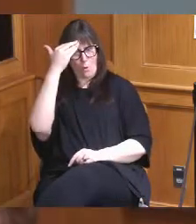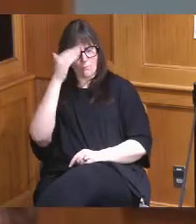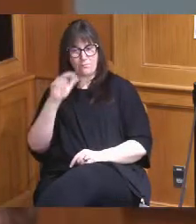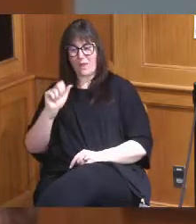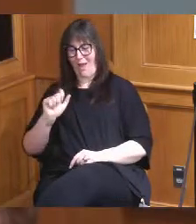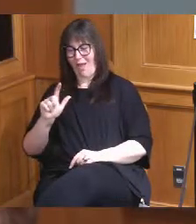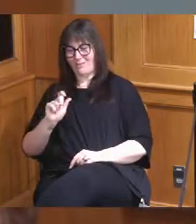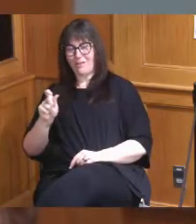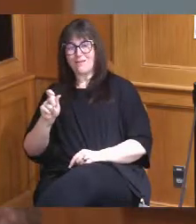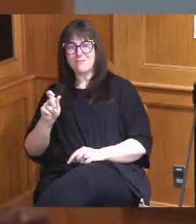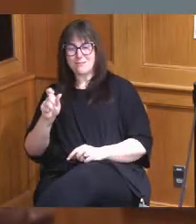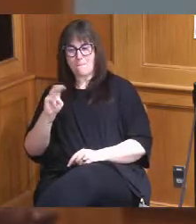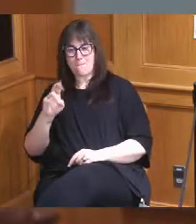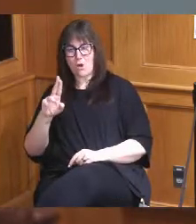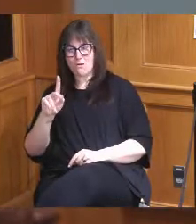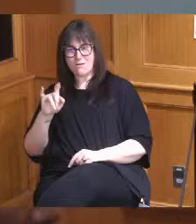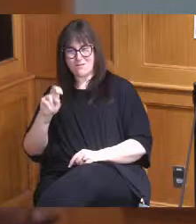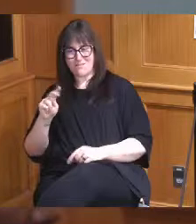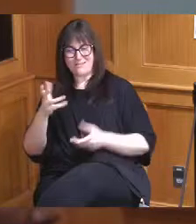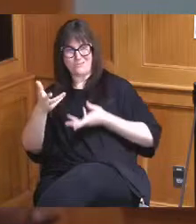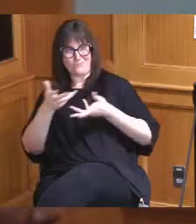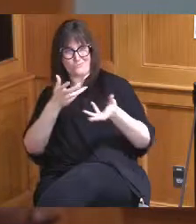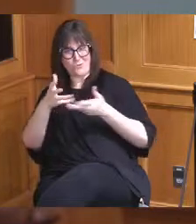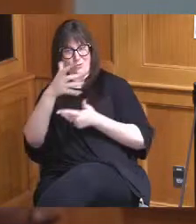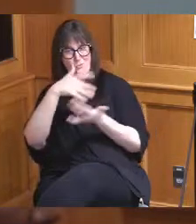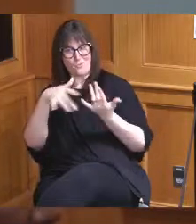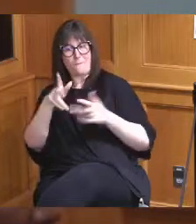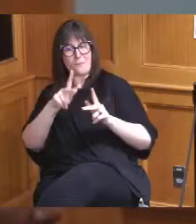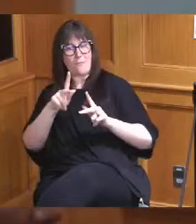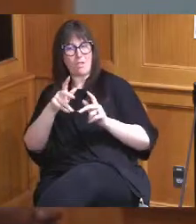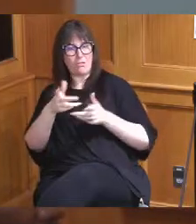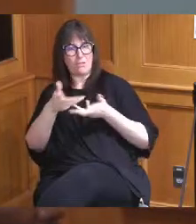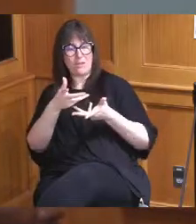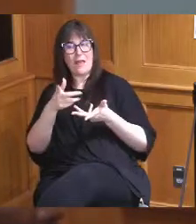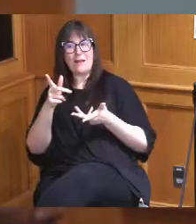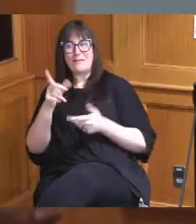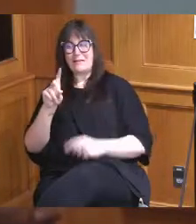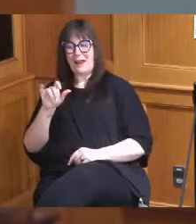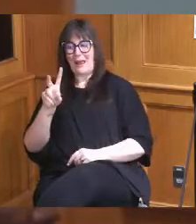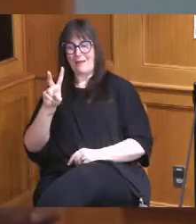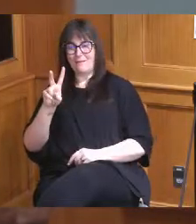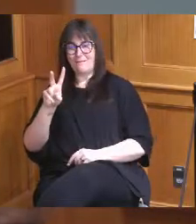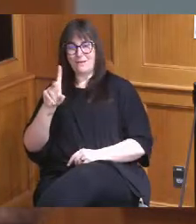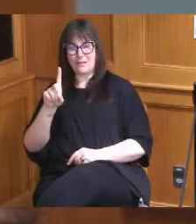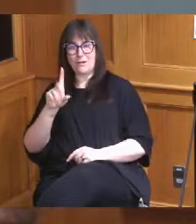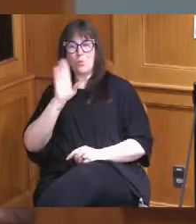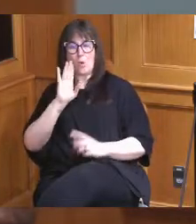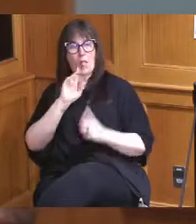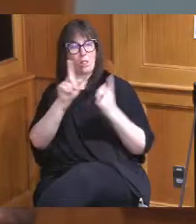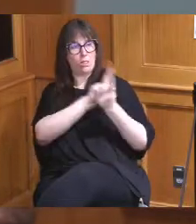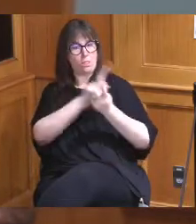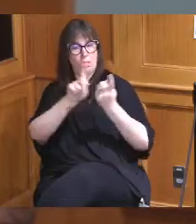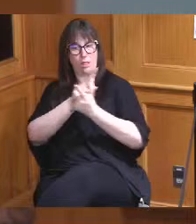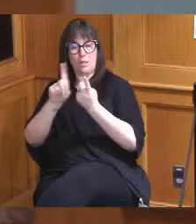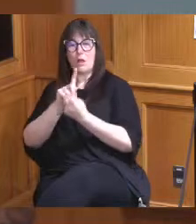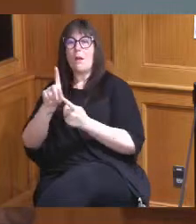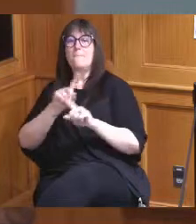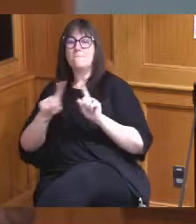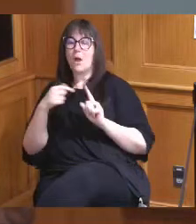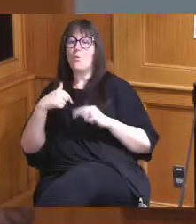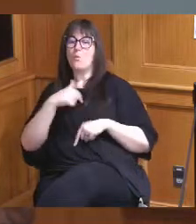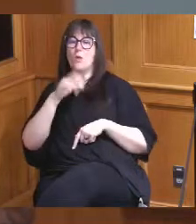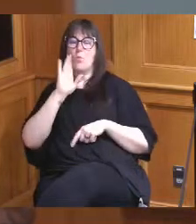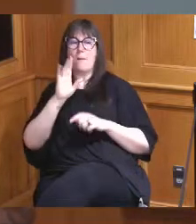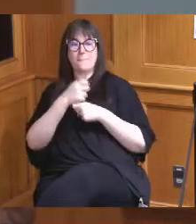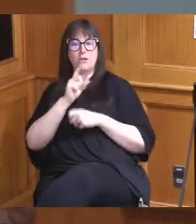is our community engagement manager, and she and David spend a lot of time going out and meeting with property owners, but we'll make sure that that's a definite focus for the county.